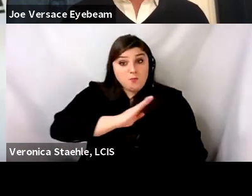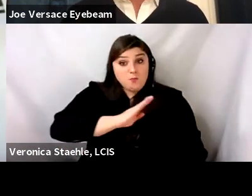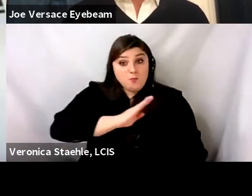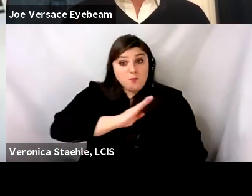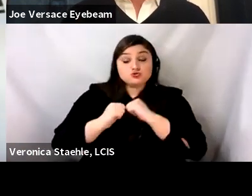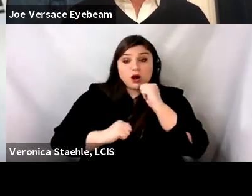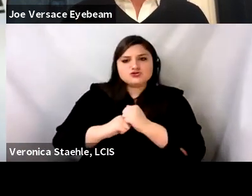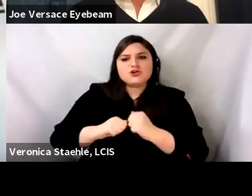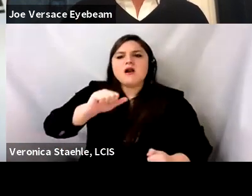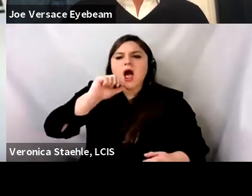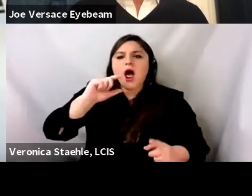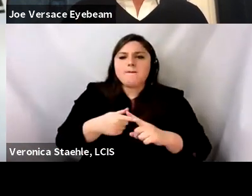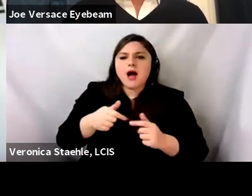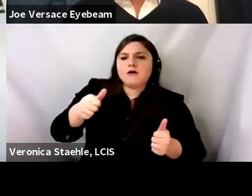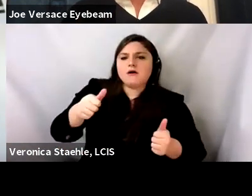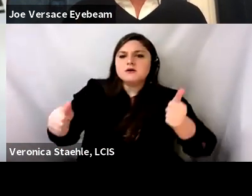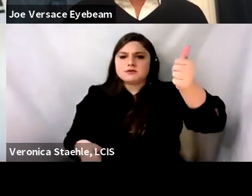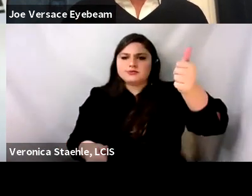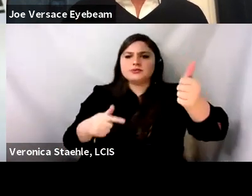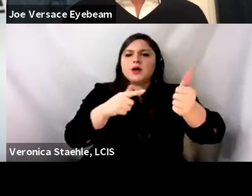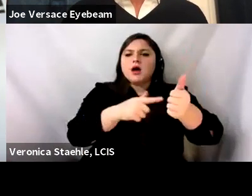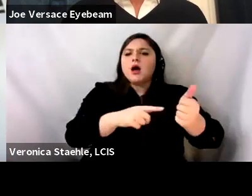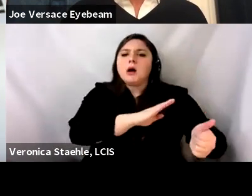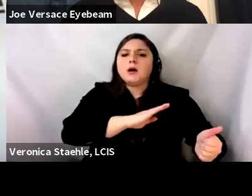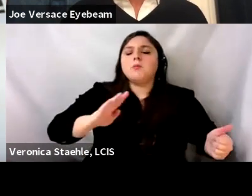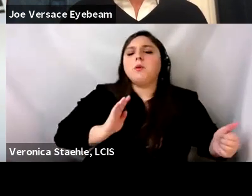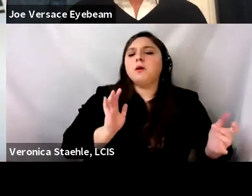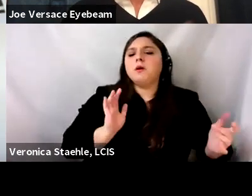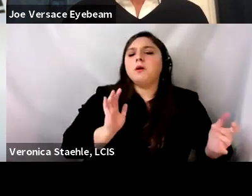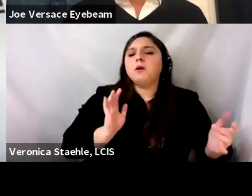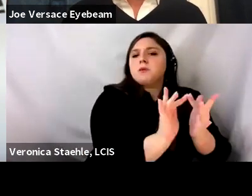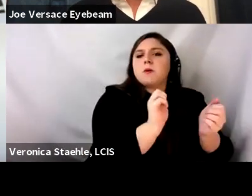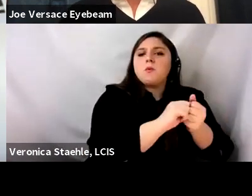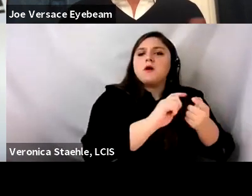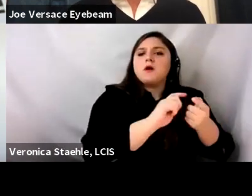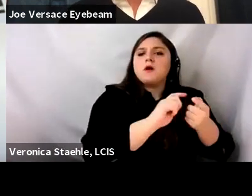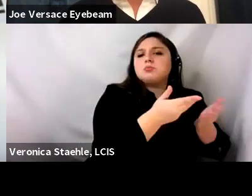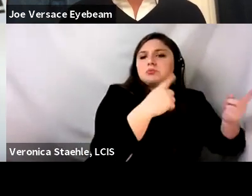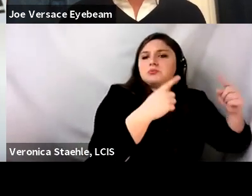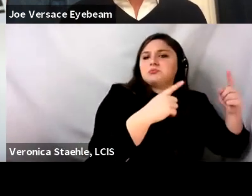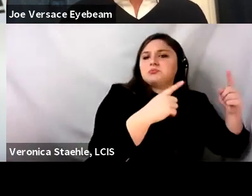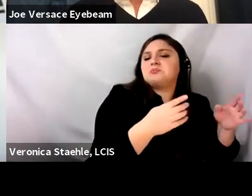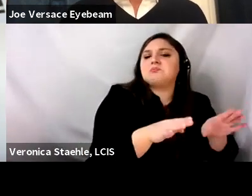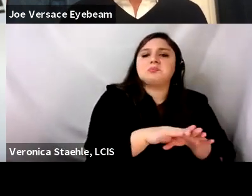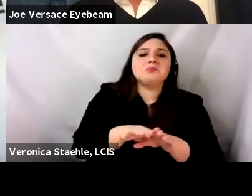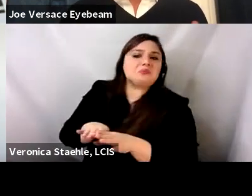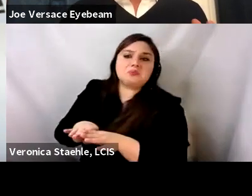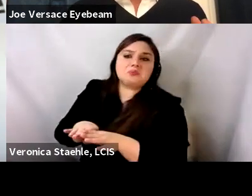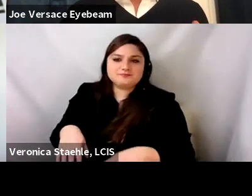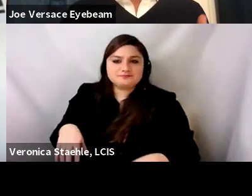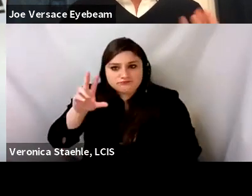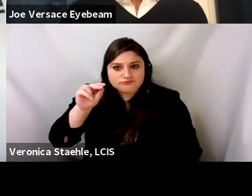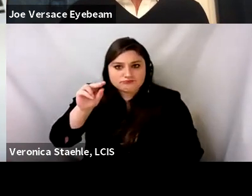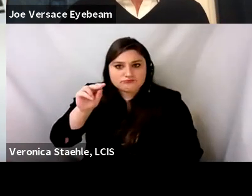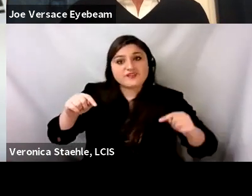our support is a real quilt of relationships and experiences and contexts, so that when